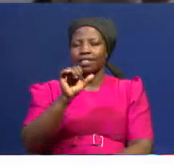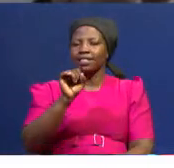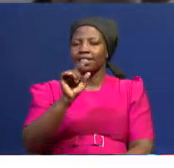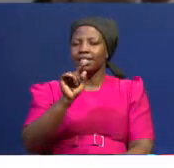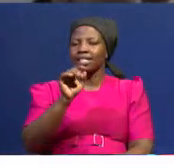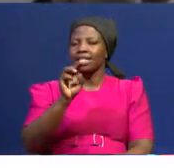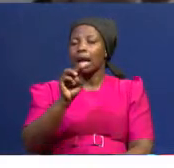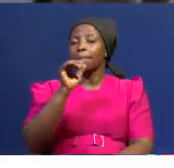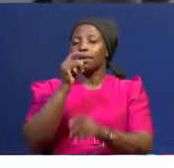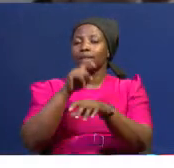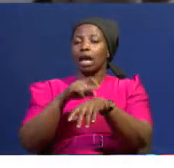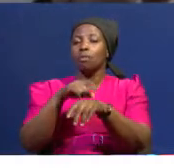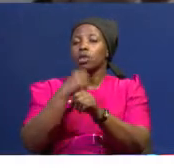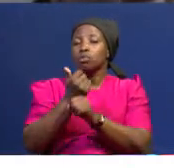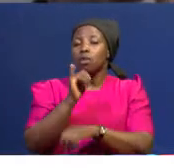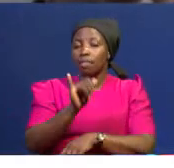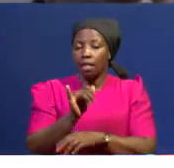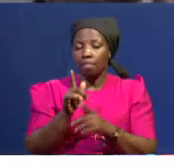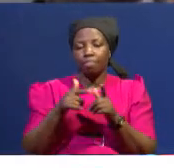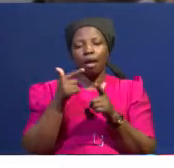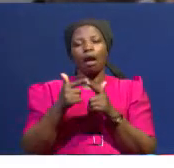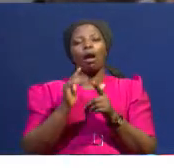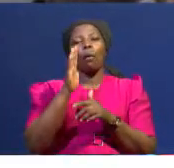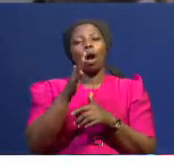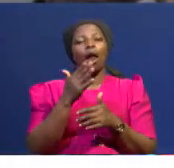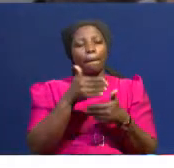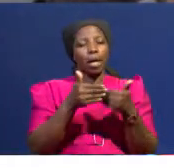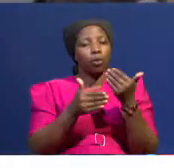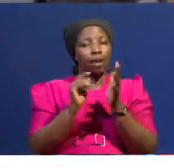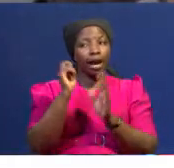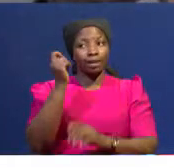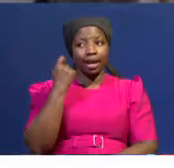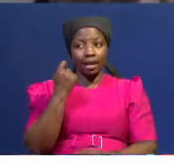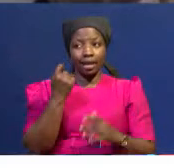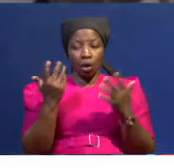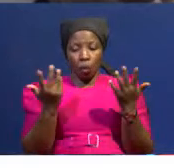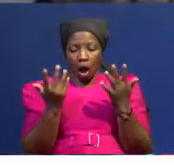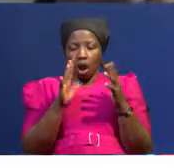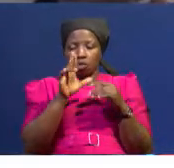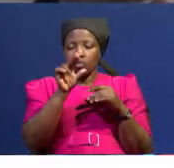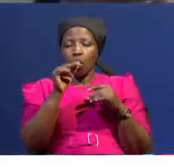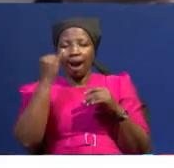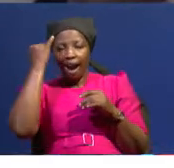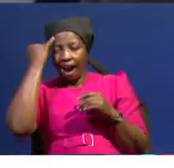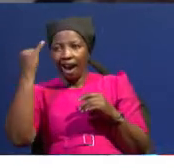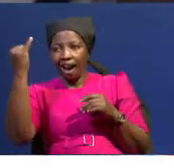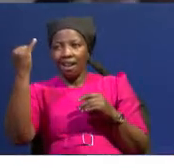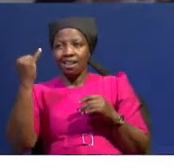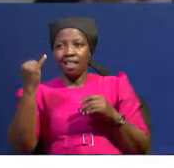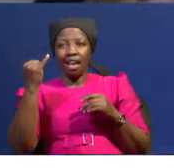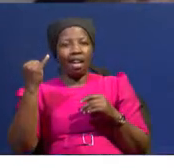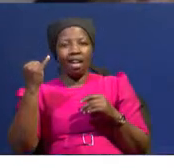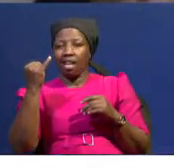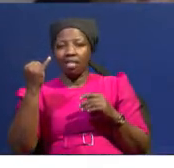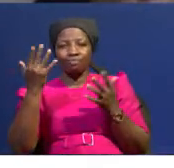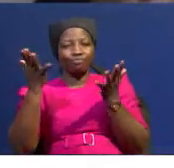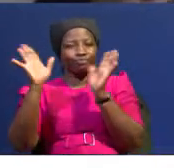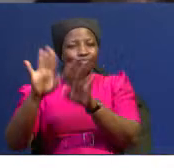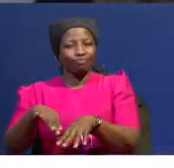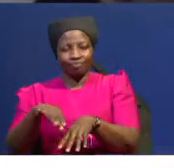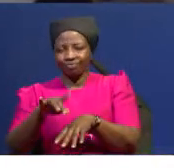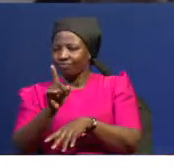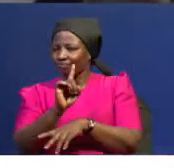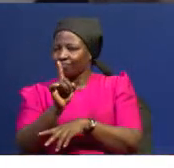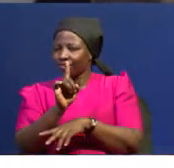we do that, then we can build a Kenya where no idea dies. Every